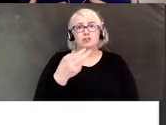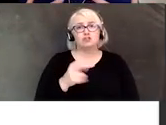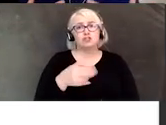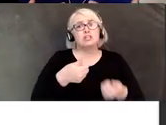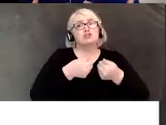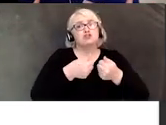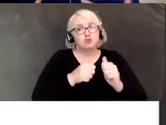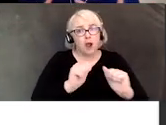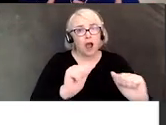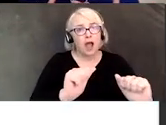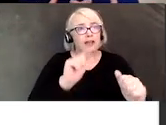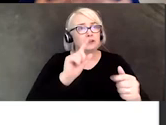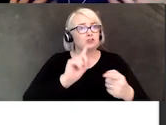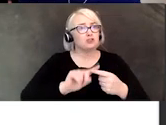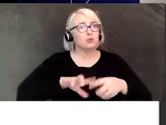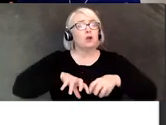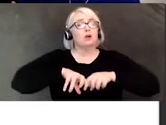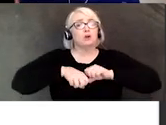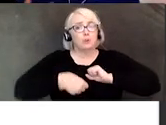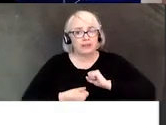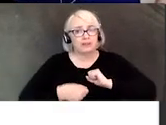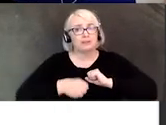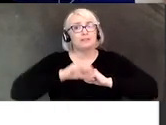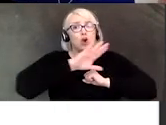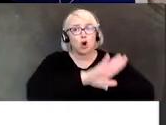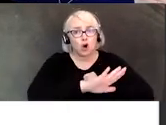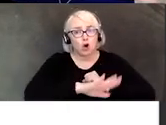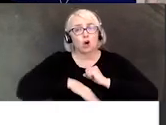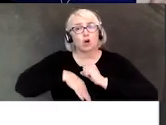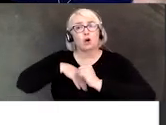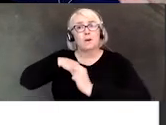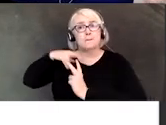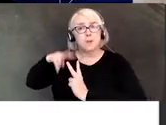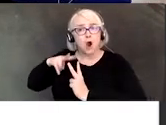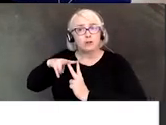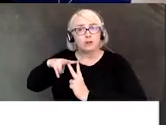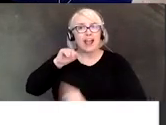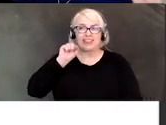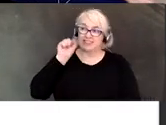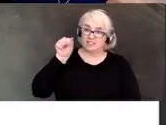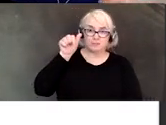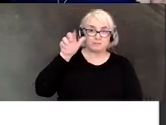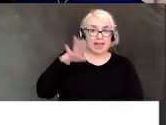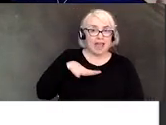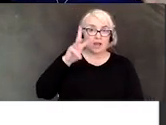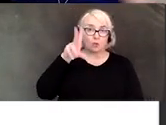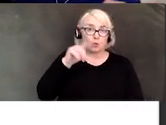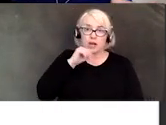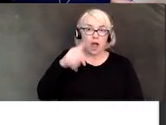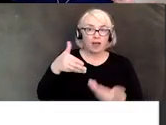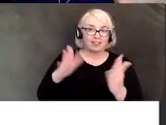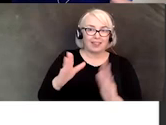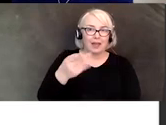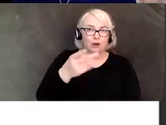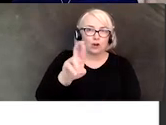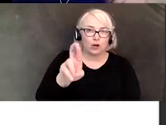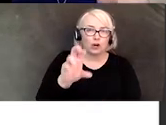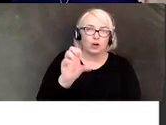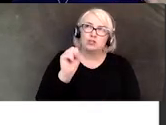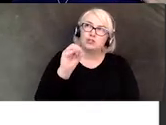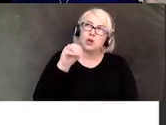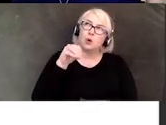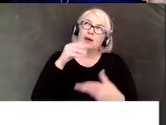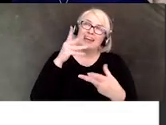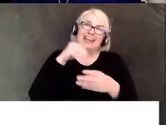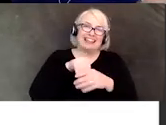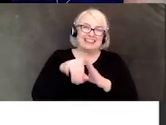grieve her partner and this man would not let her. And so it's in this moment where not